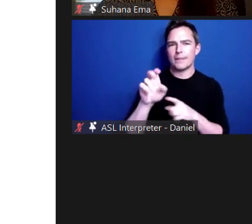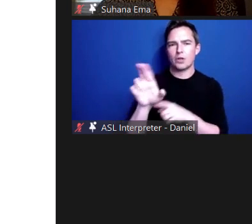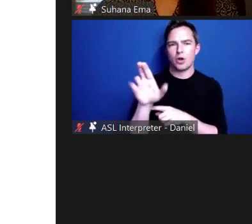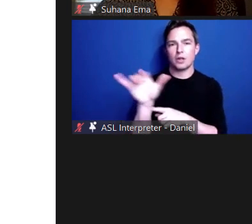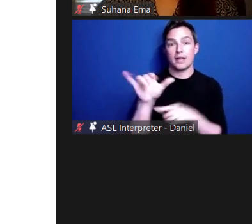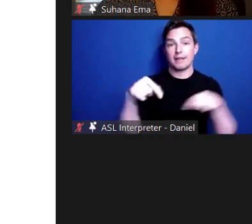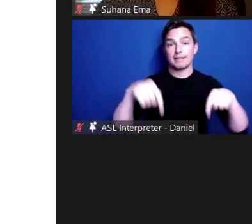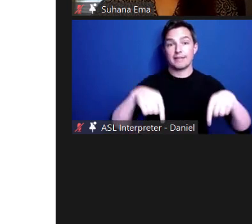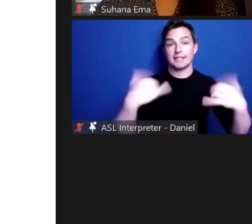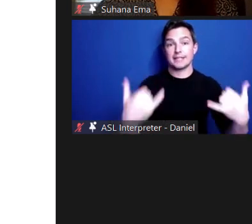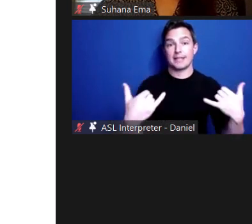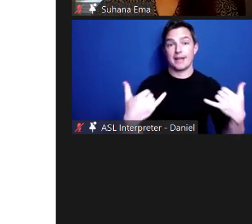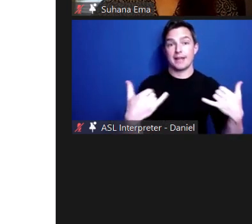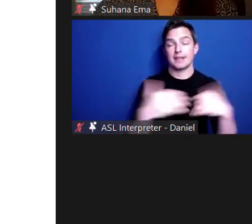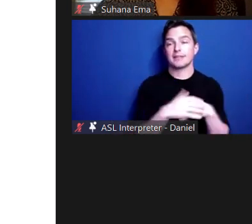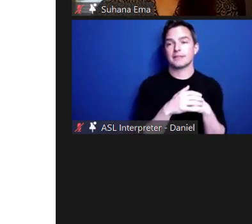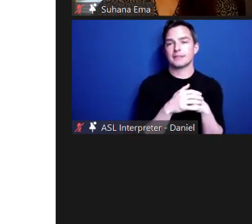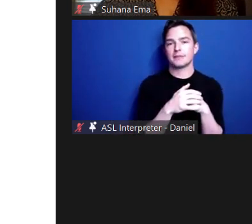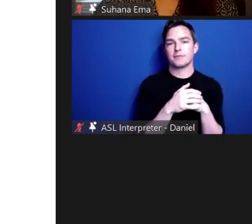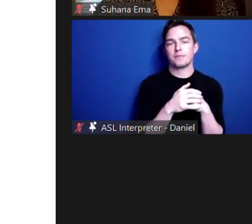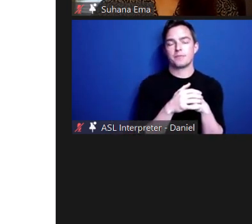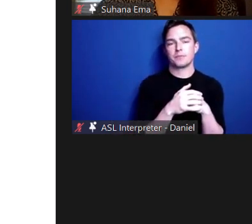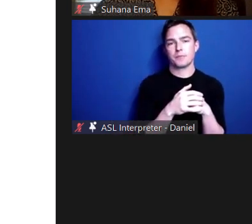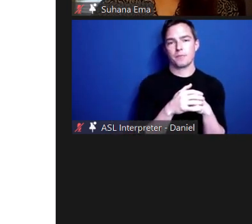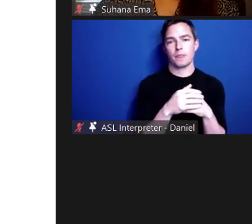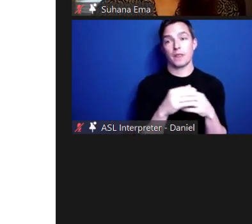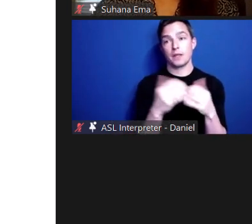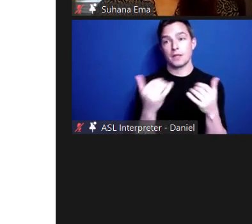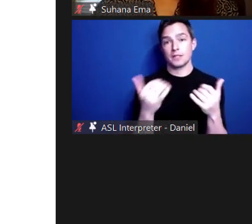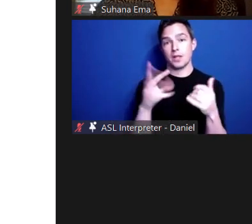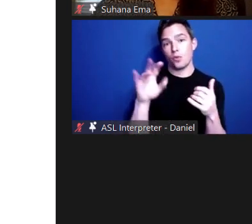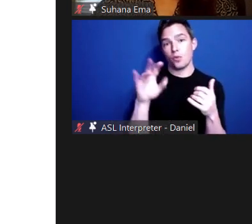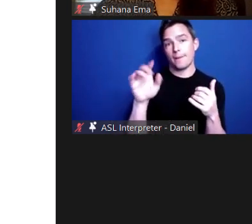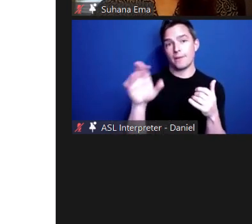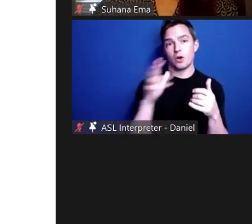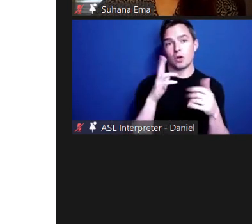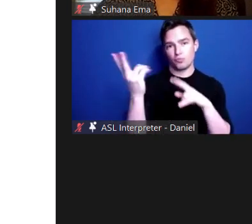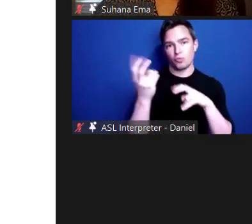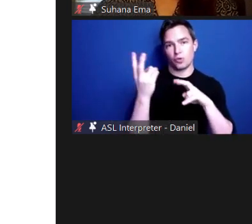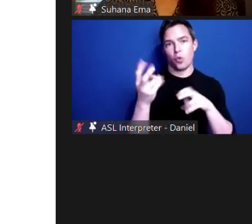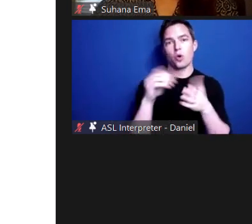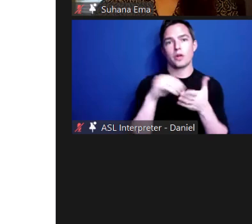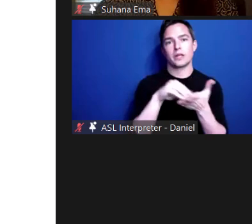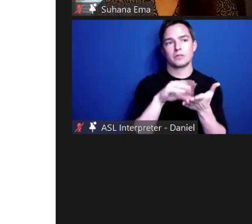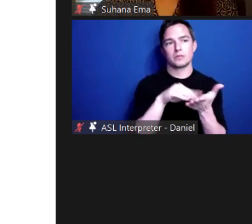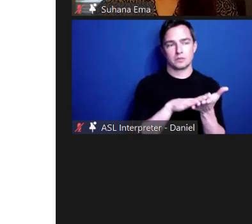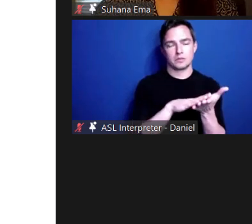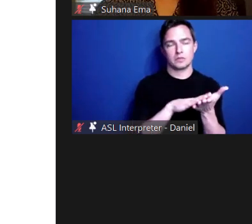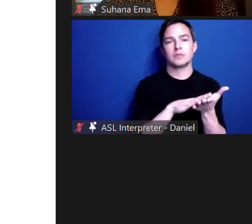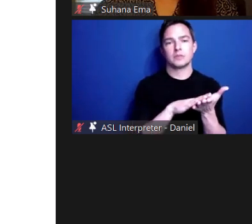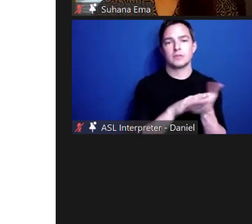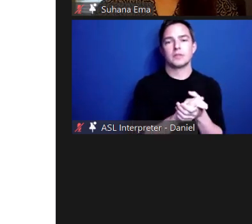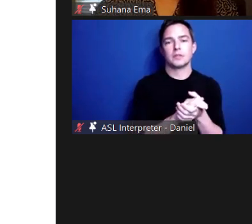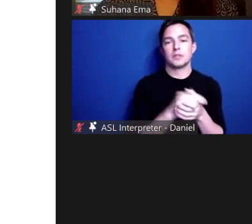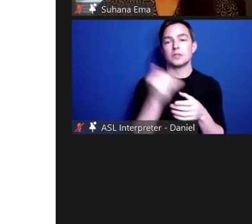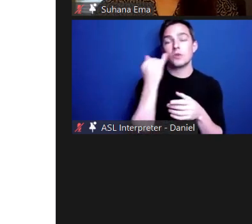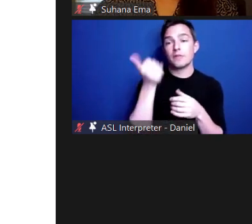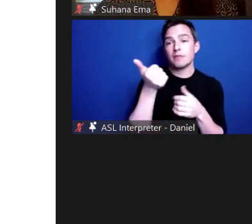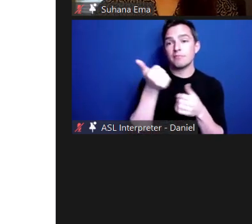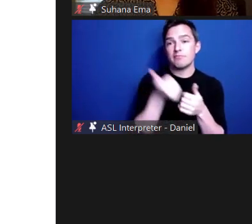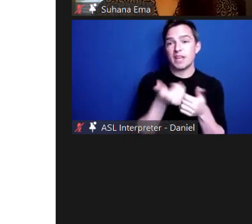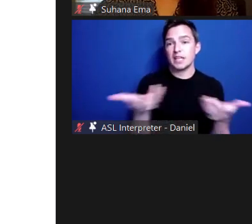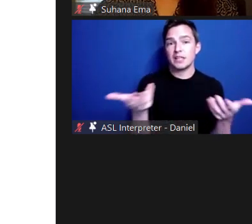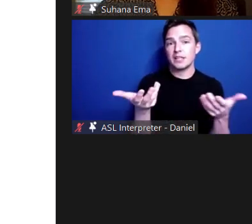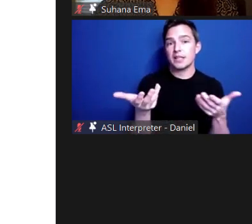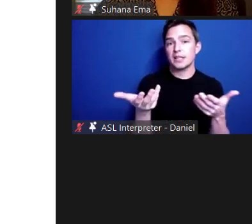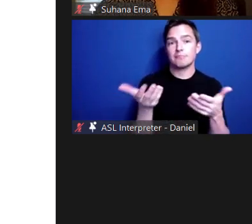having today. Today's webinar is being recorded, so if anything